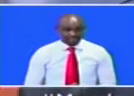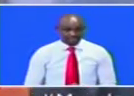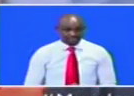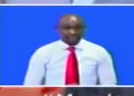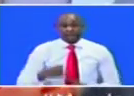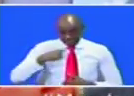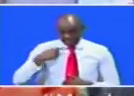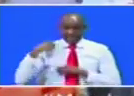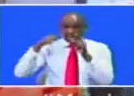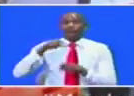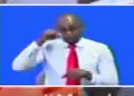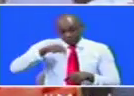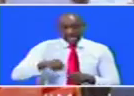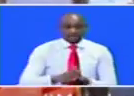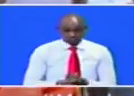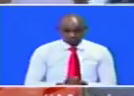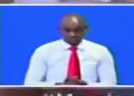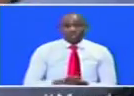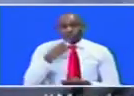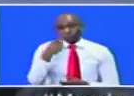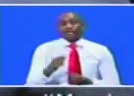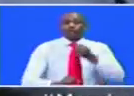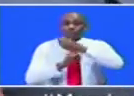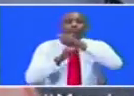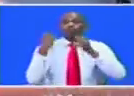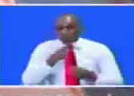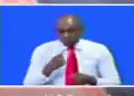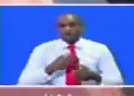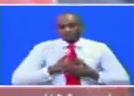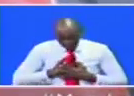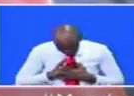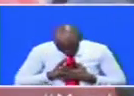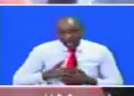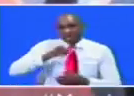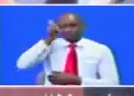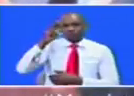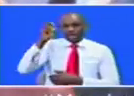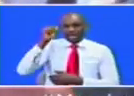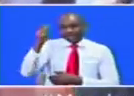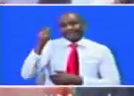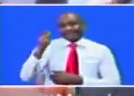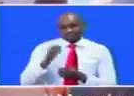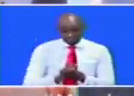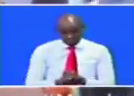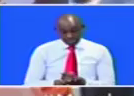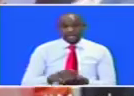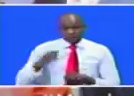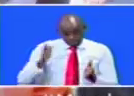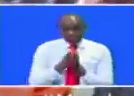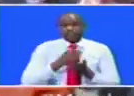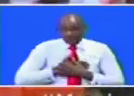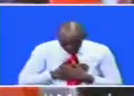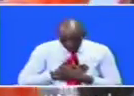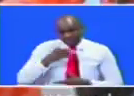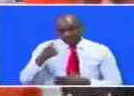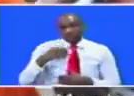Mimi nimekuja hapa leo kufunga mkono mheshimiwa Junet kama mjumbe na mheshimiwa kijana